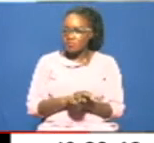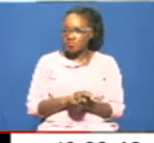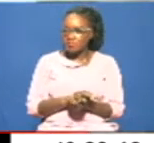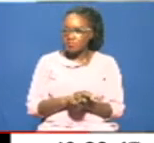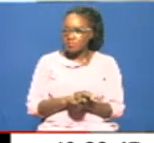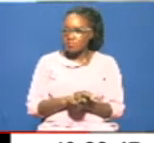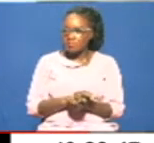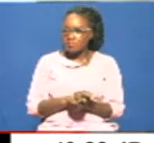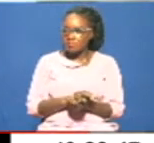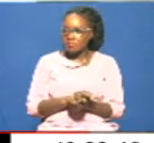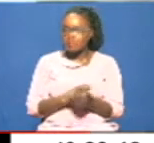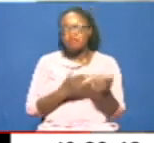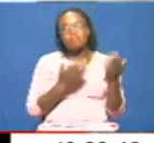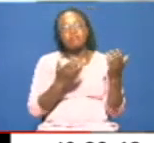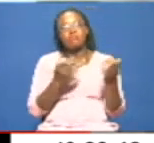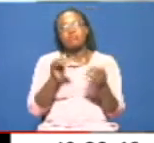we are hoping that